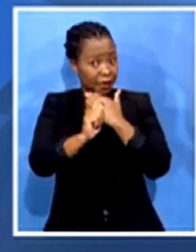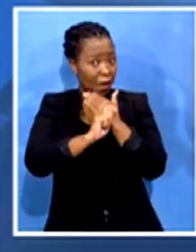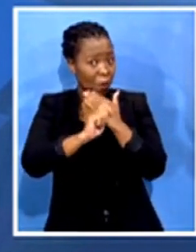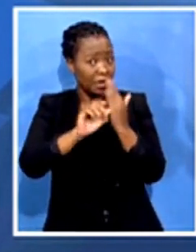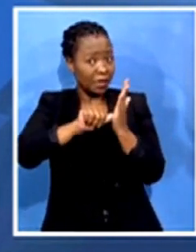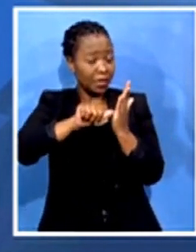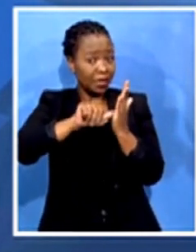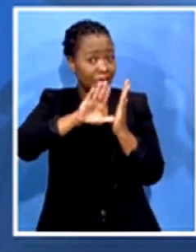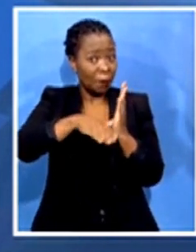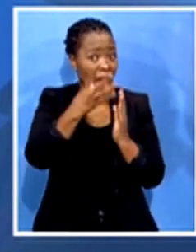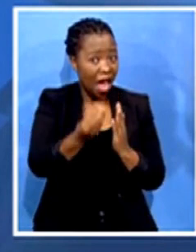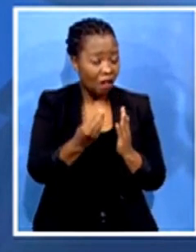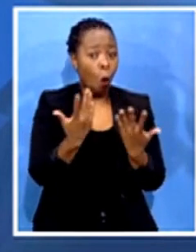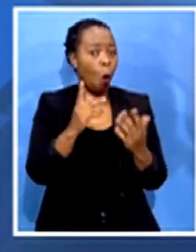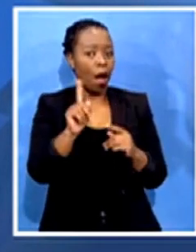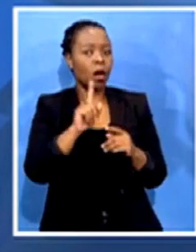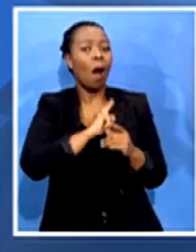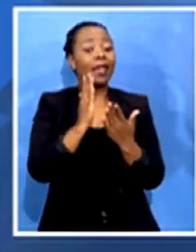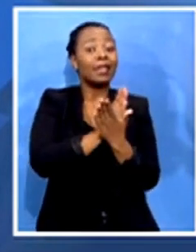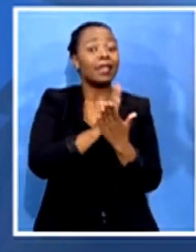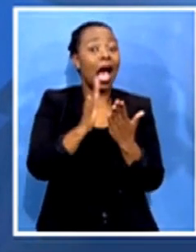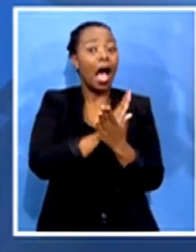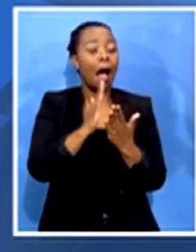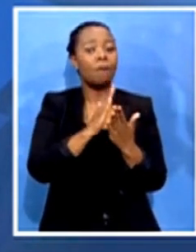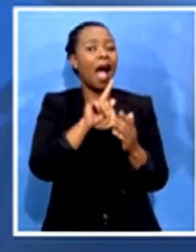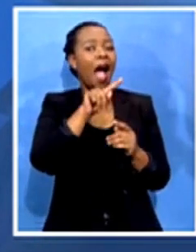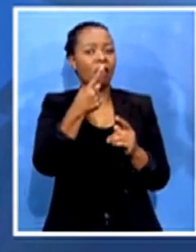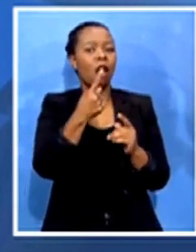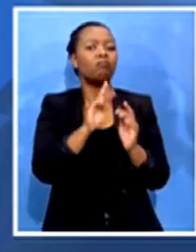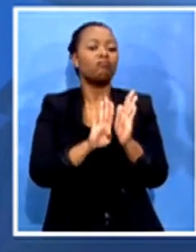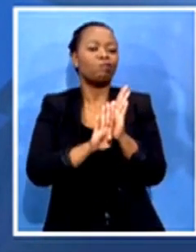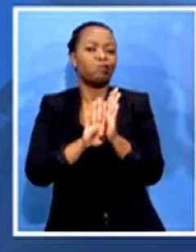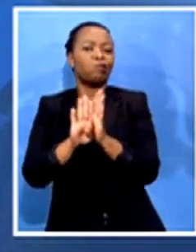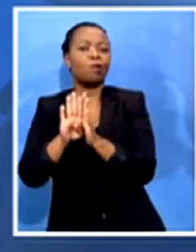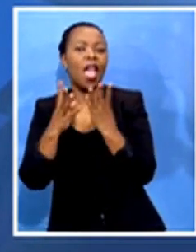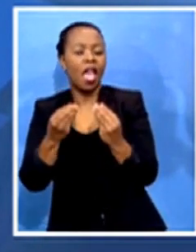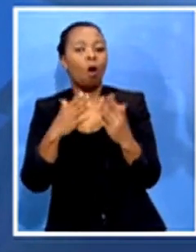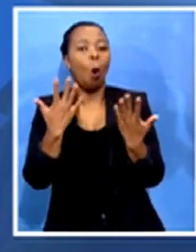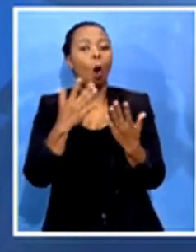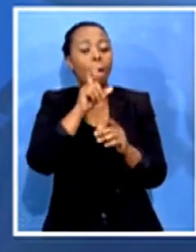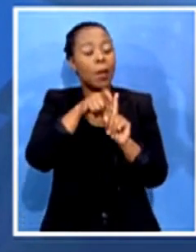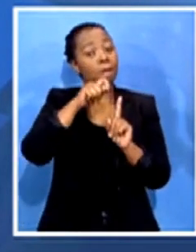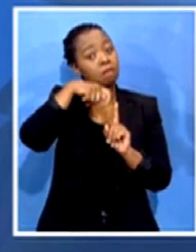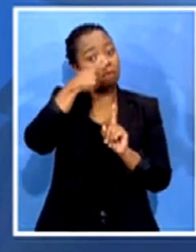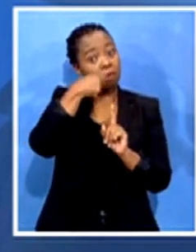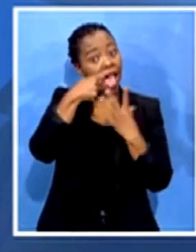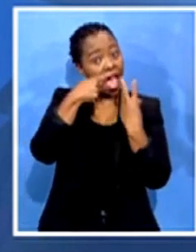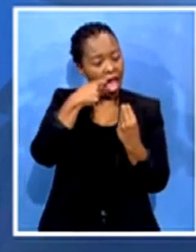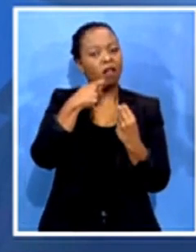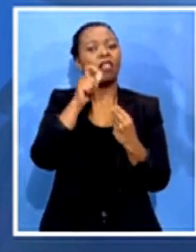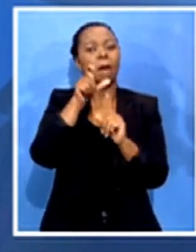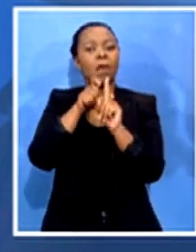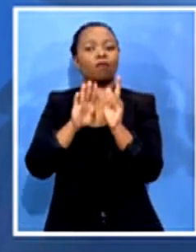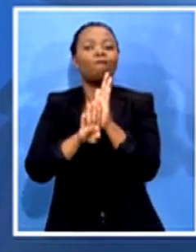because of medication or on its own, depending on what the case is. So that's what has